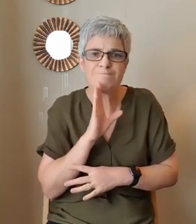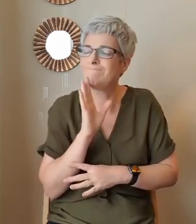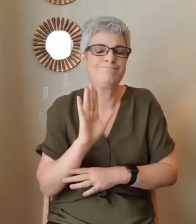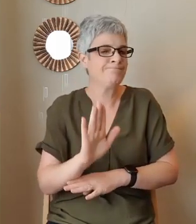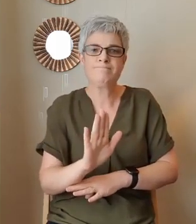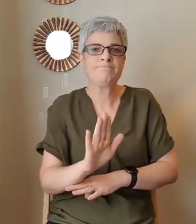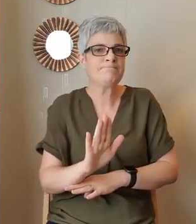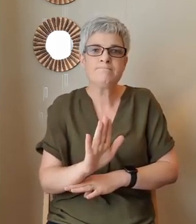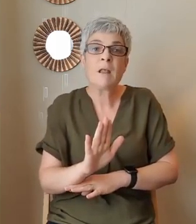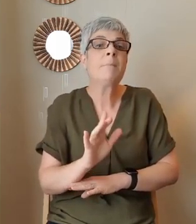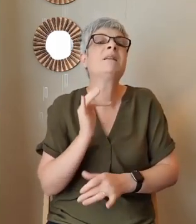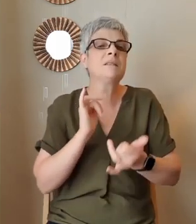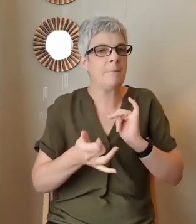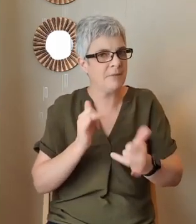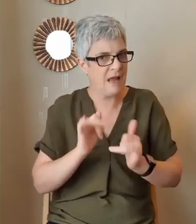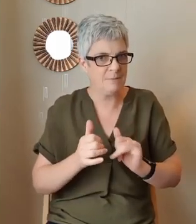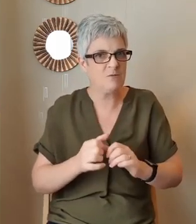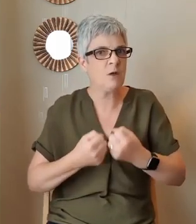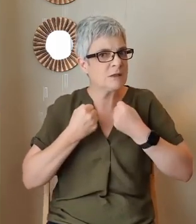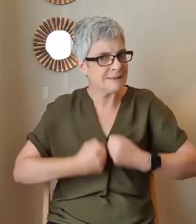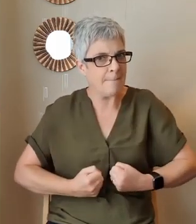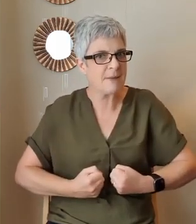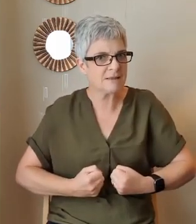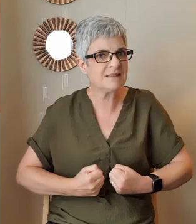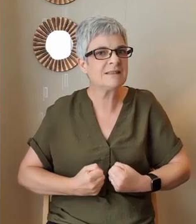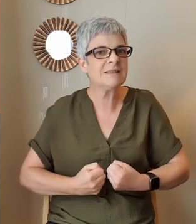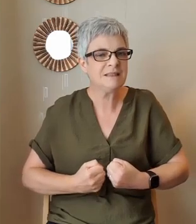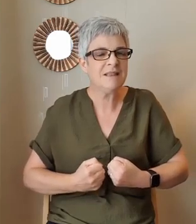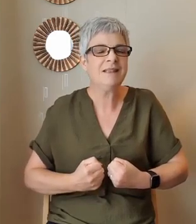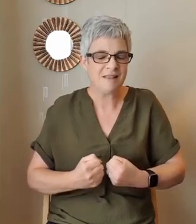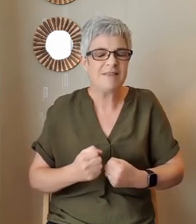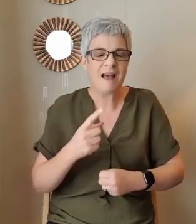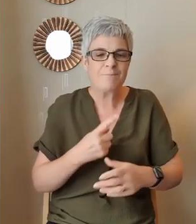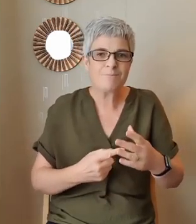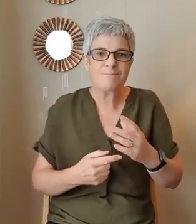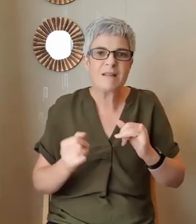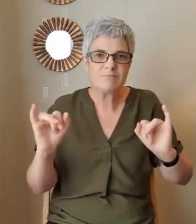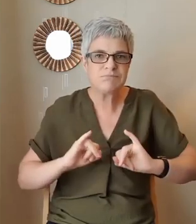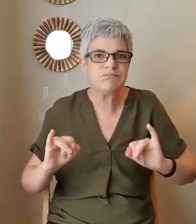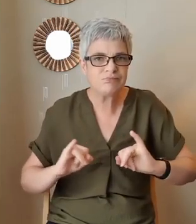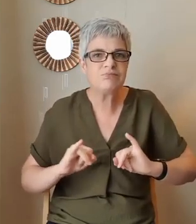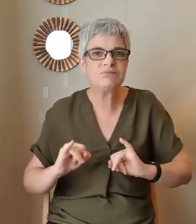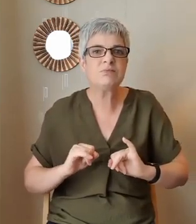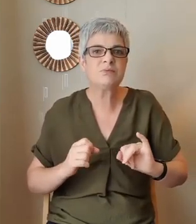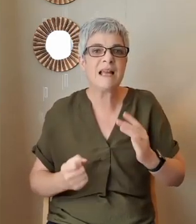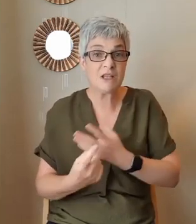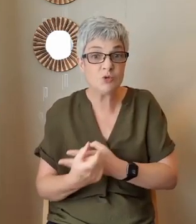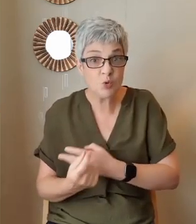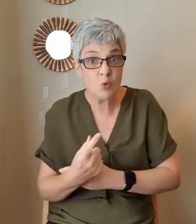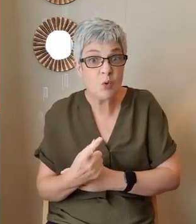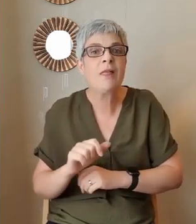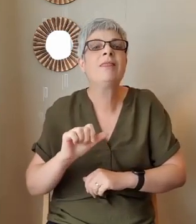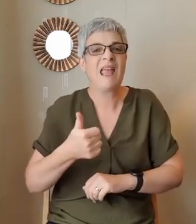It's just that sometimes in our stubbornness, it takes that kind of serious issue before we turn to